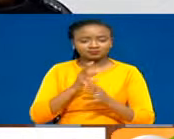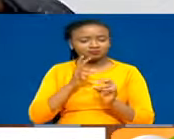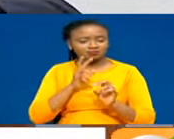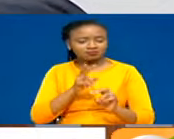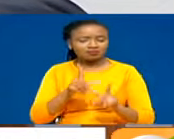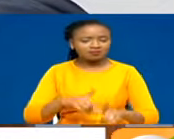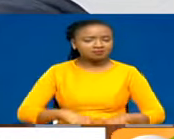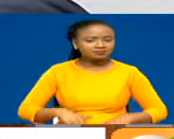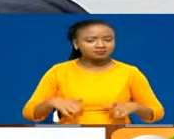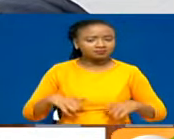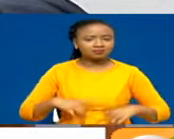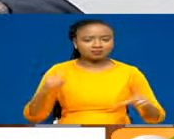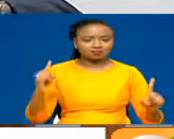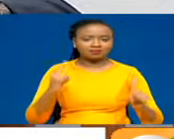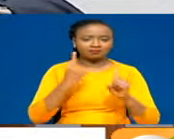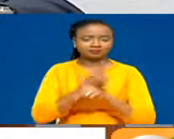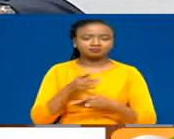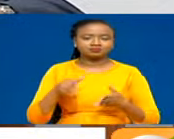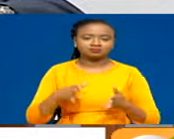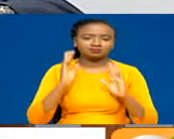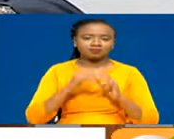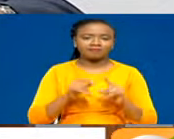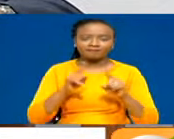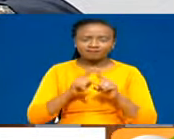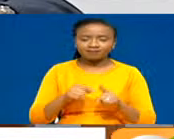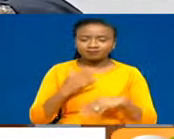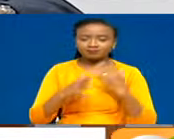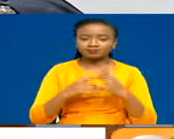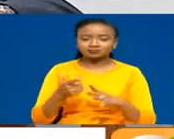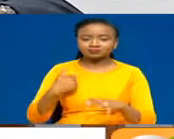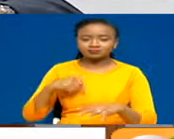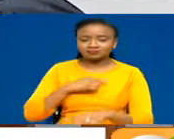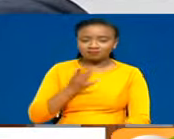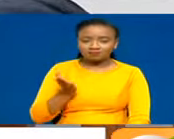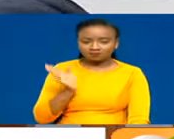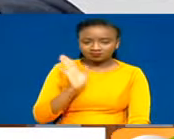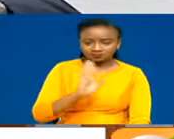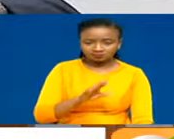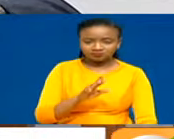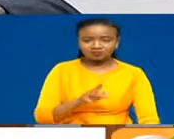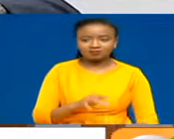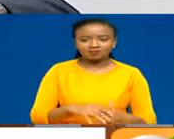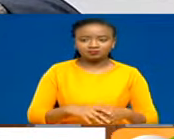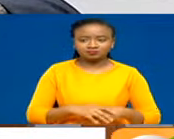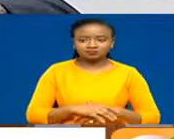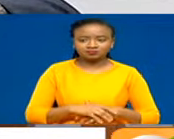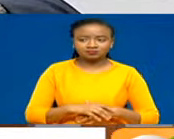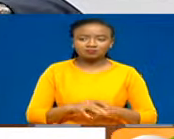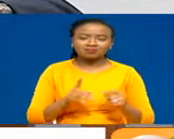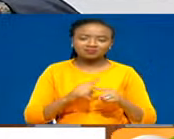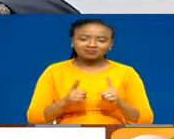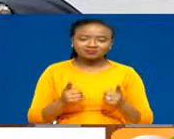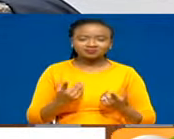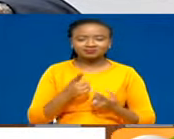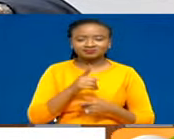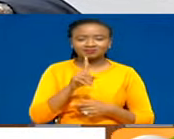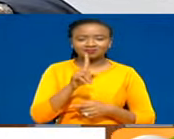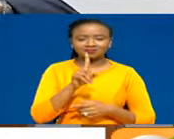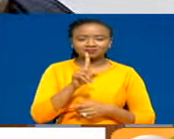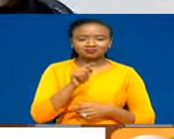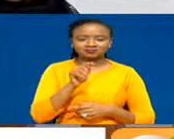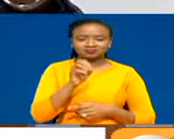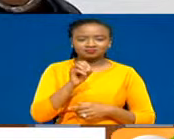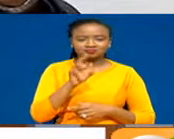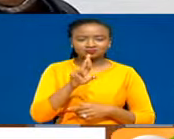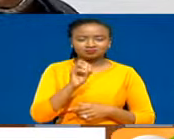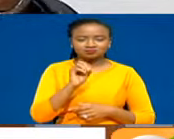life in a different way. We came back after the bubble and the following season. Unfortunately for Toronto, because we're in